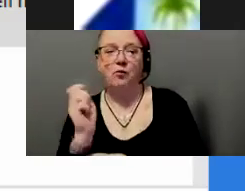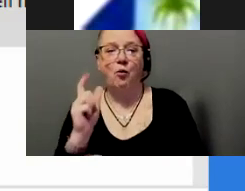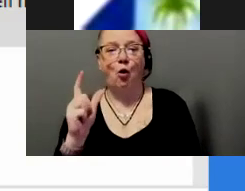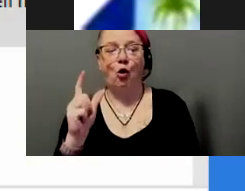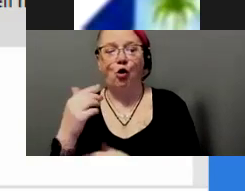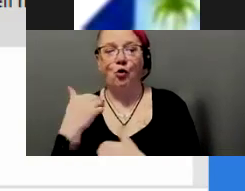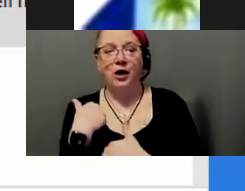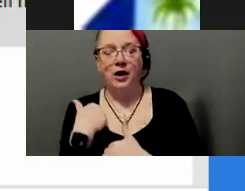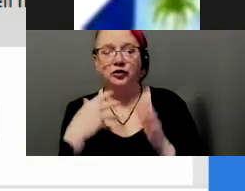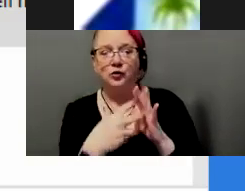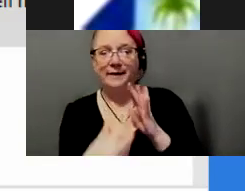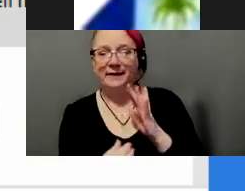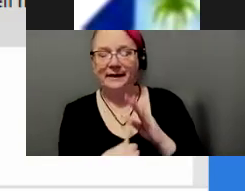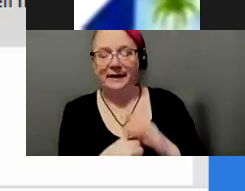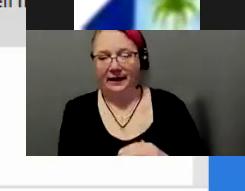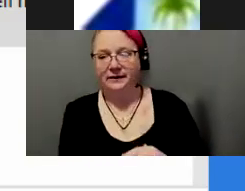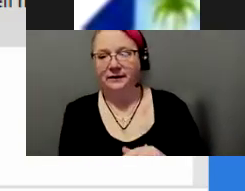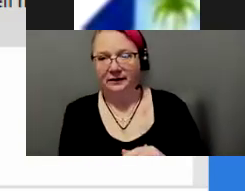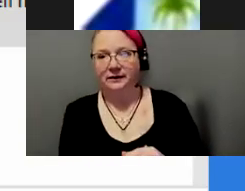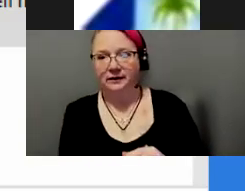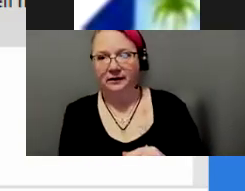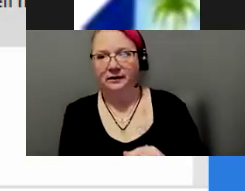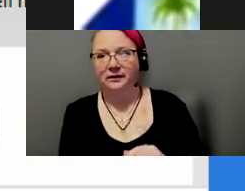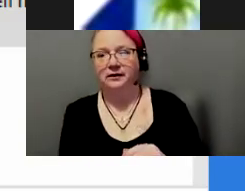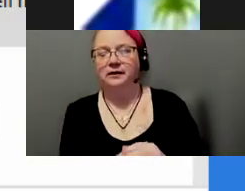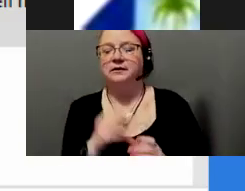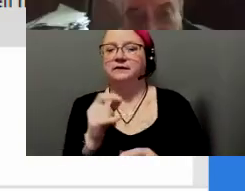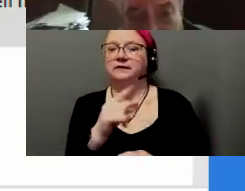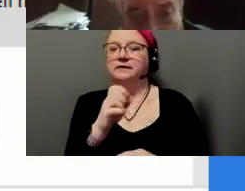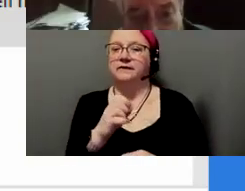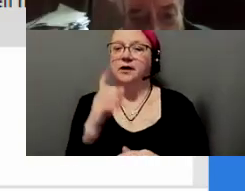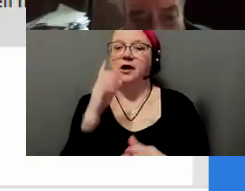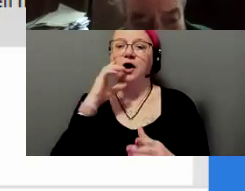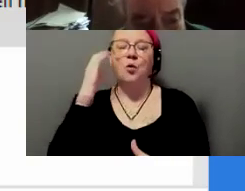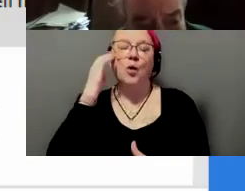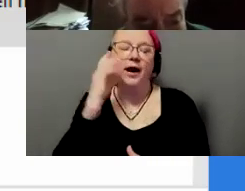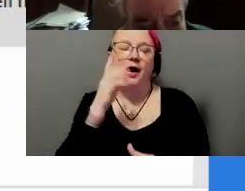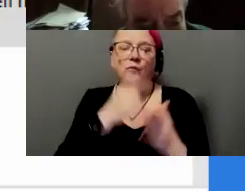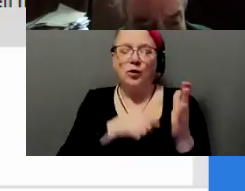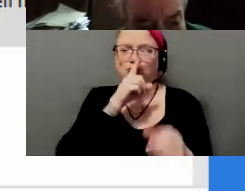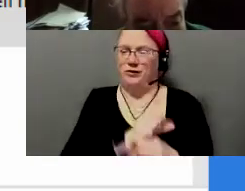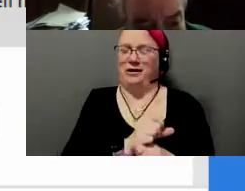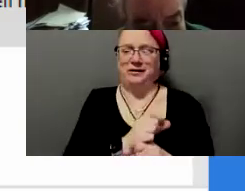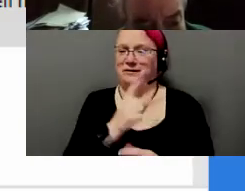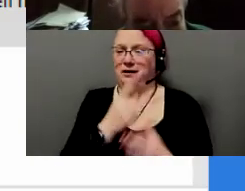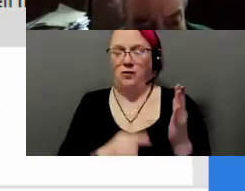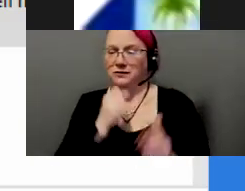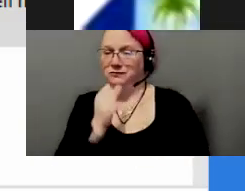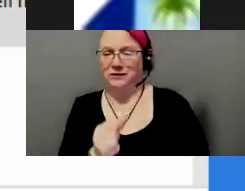to imitate them. Great Yeah, point. Stephanie shared aware of what's realistic and what's not. yeah,